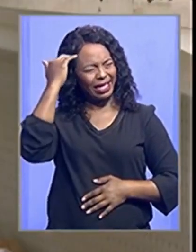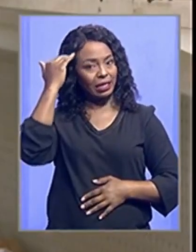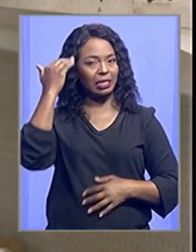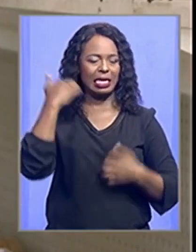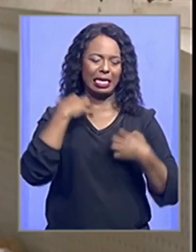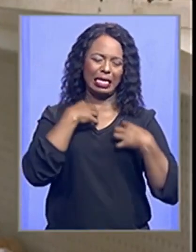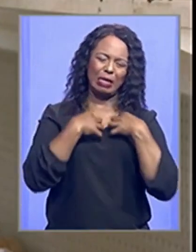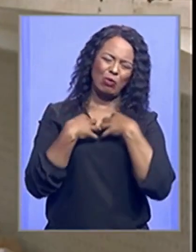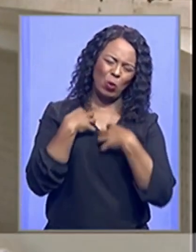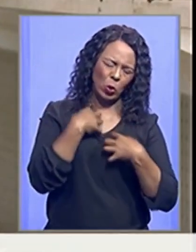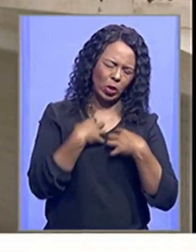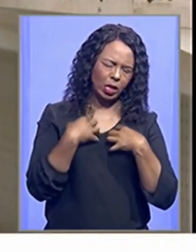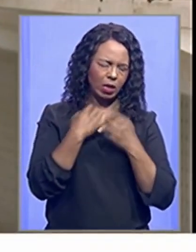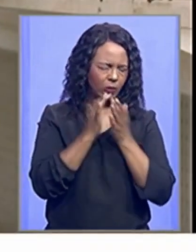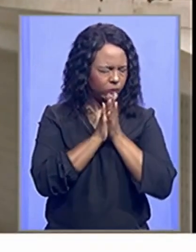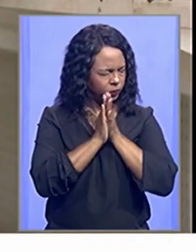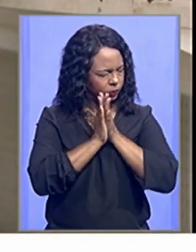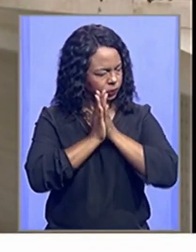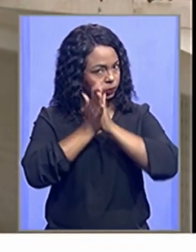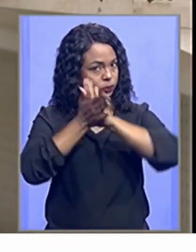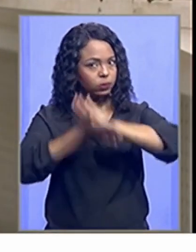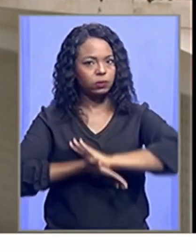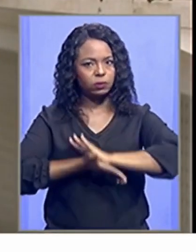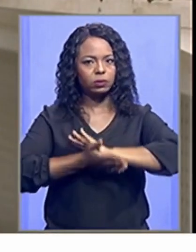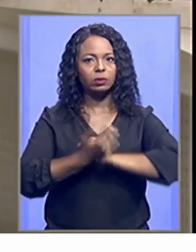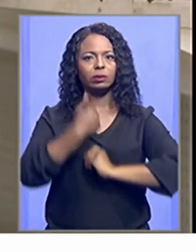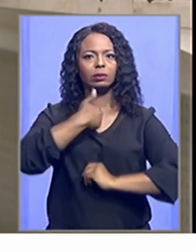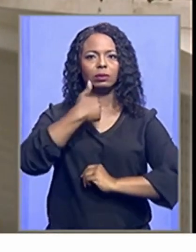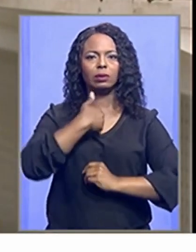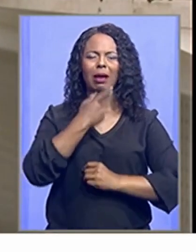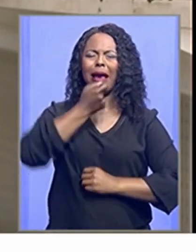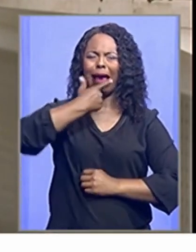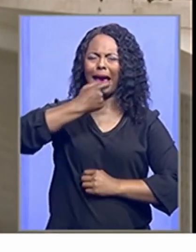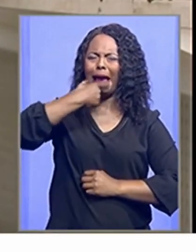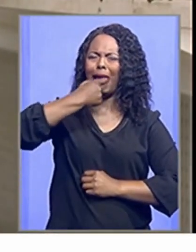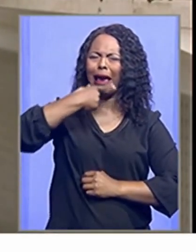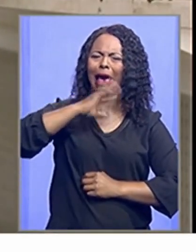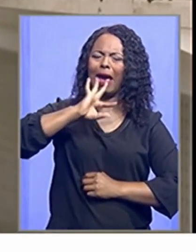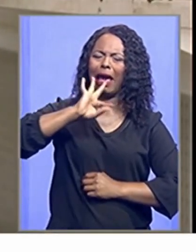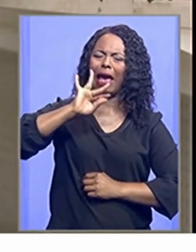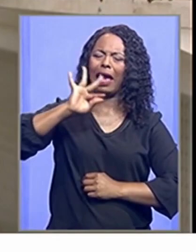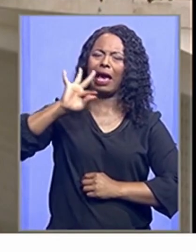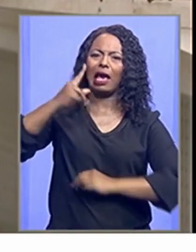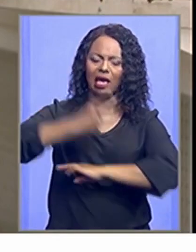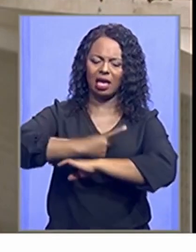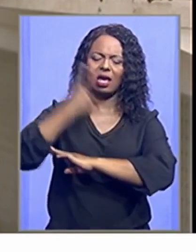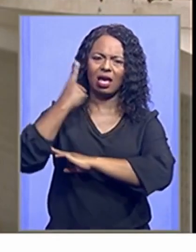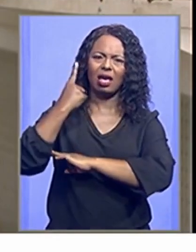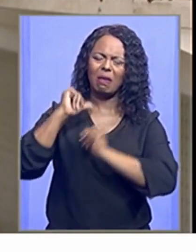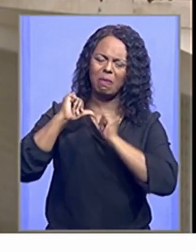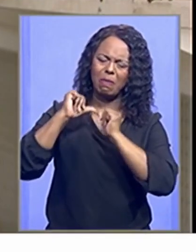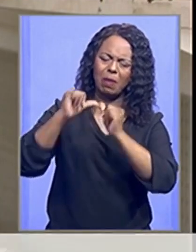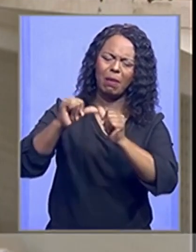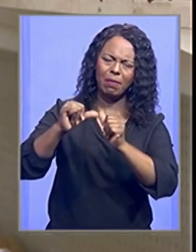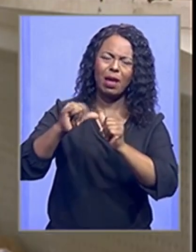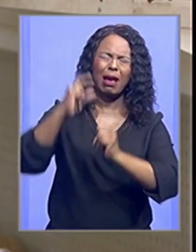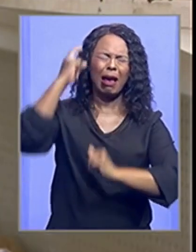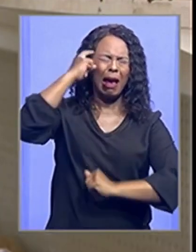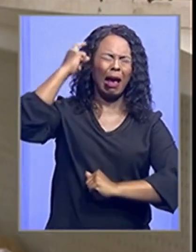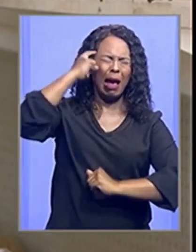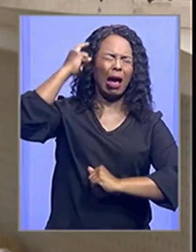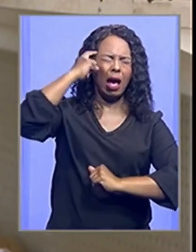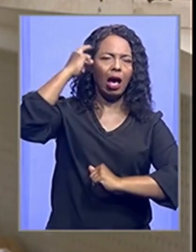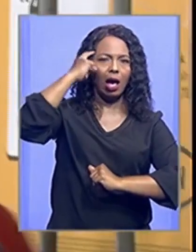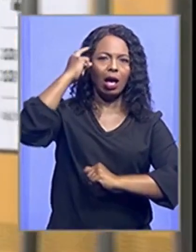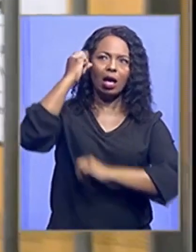emotionally, it affected me a lot because I'm drinking tablets now. Because sometimes you think, even at